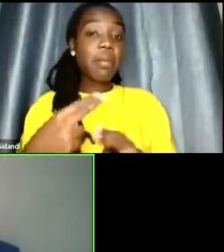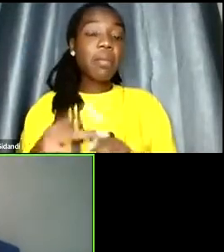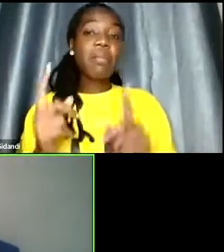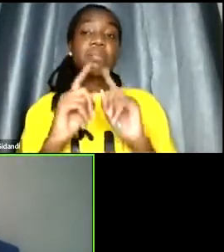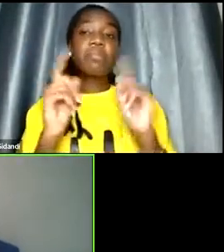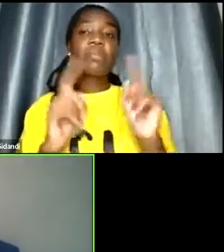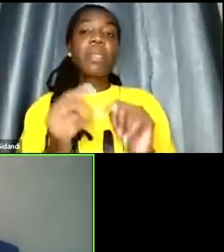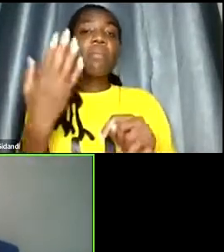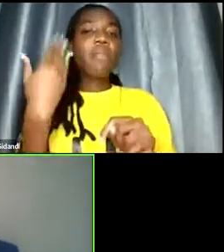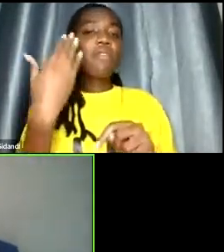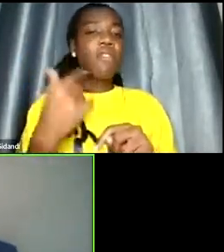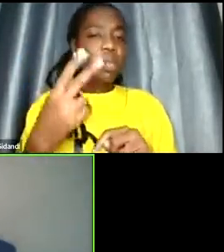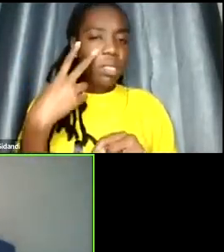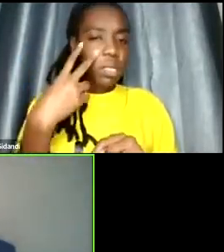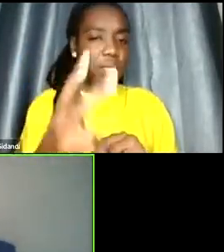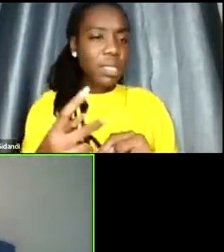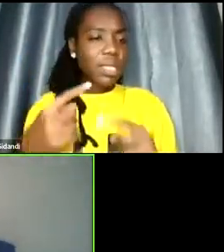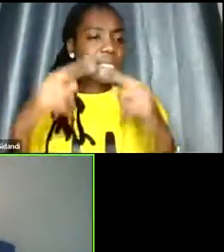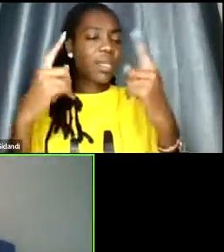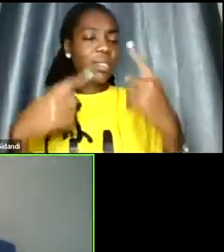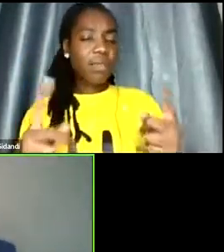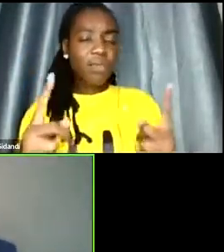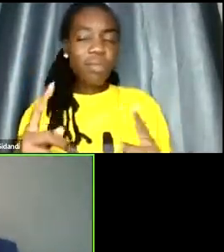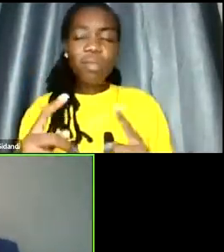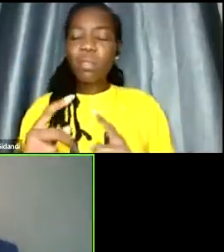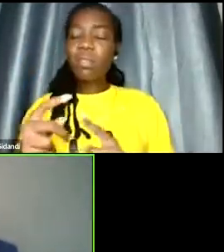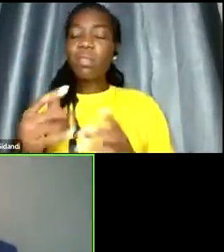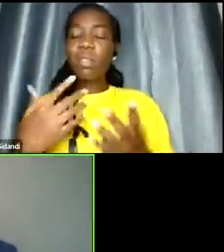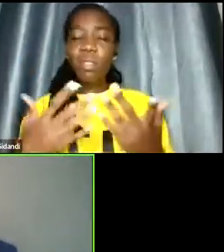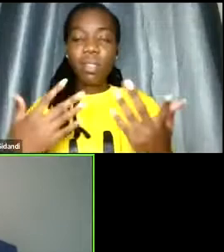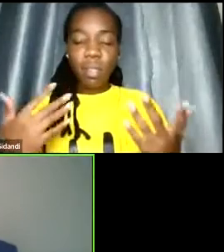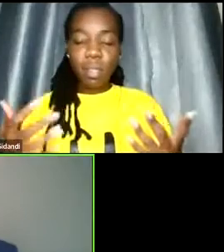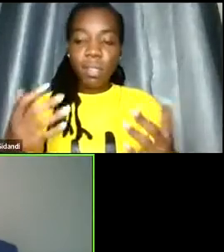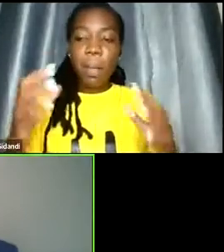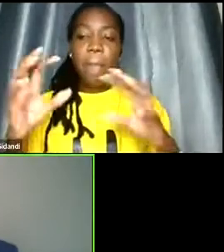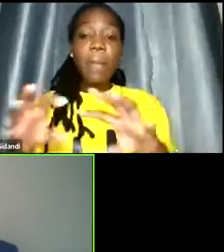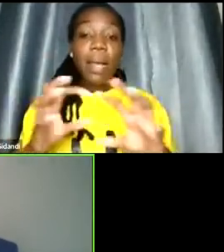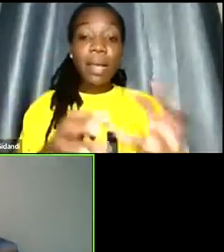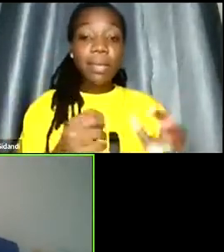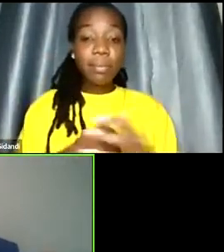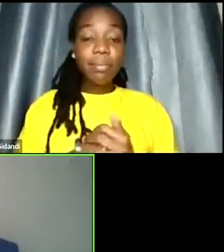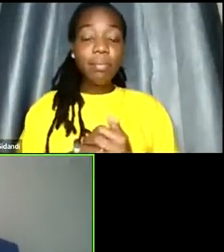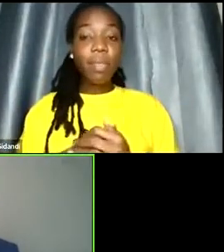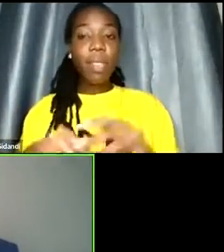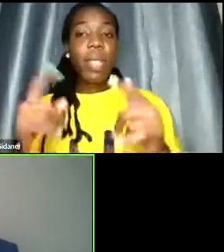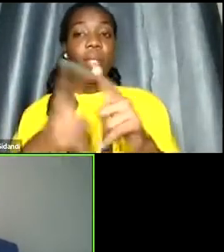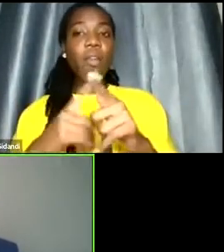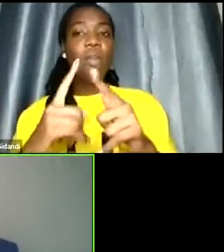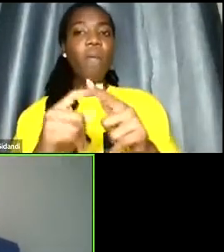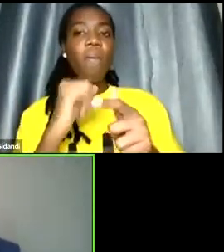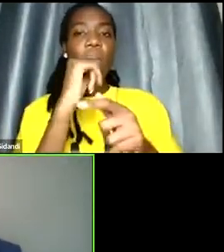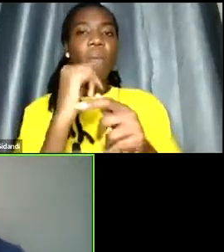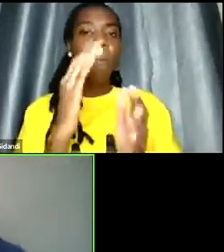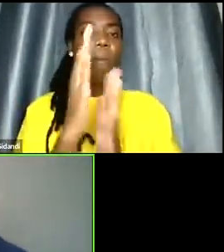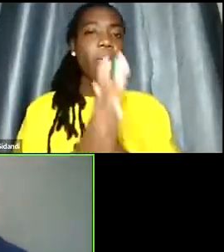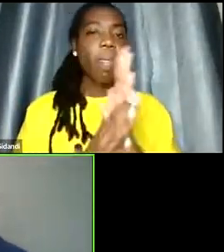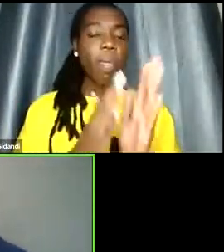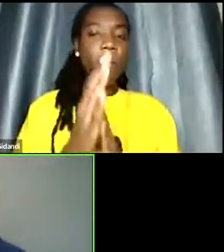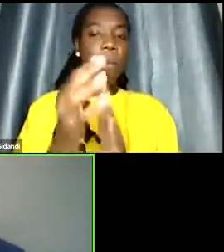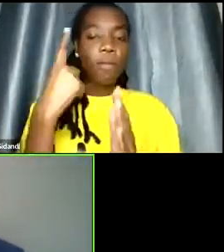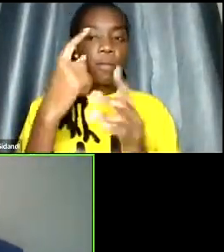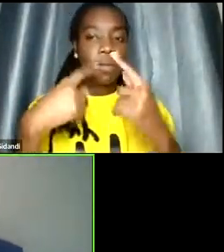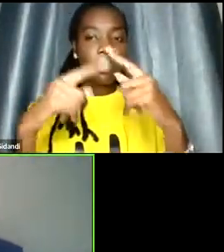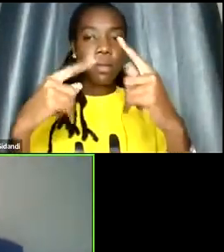very successful shopping chains, hypermarkets, but they were family businesses. They did not prepare for succession. When the